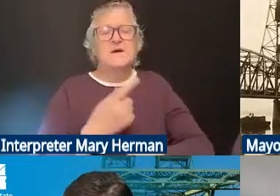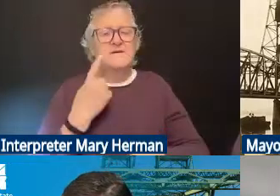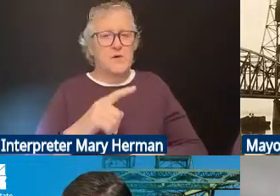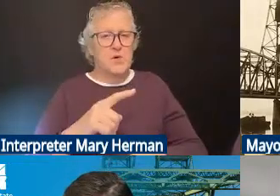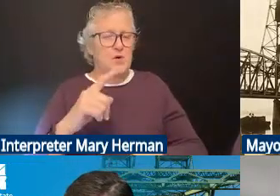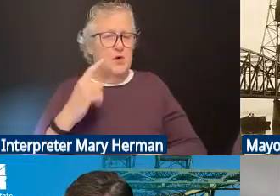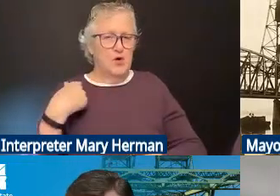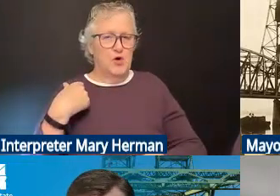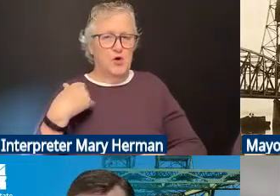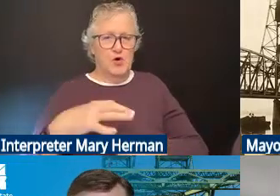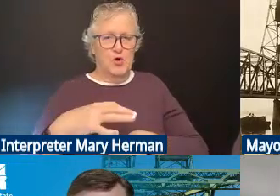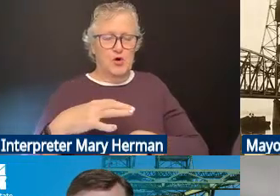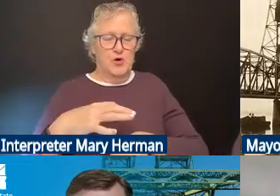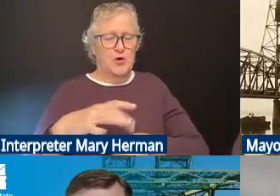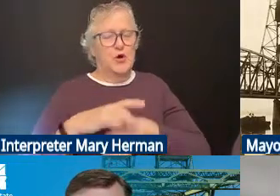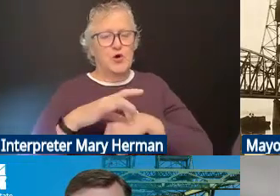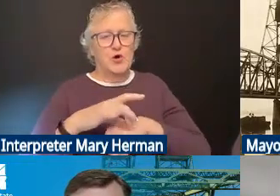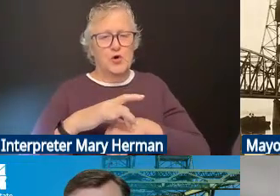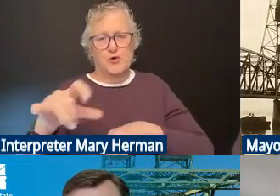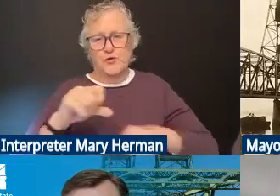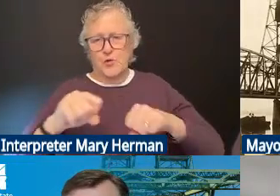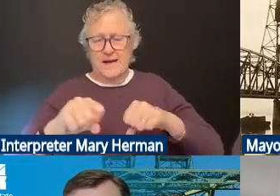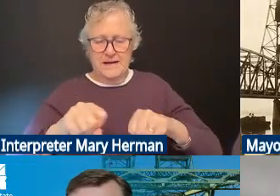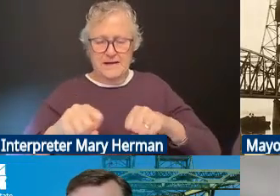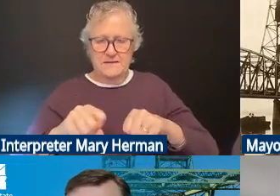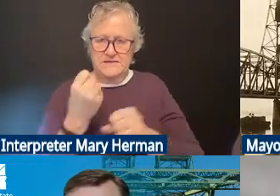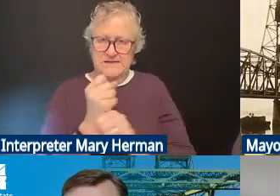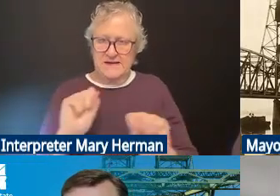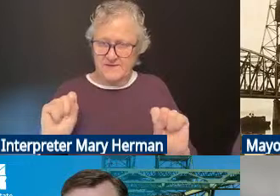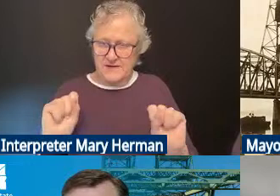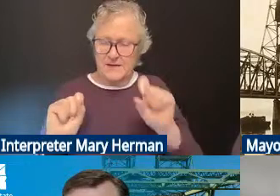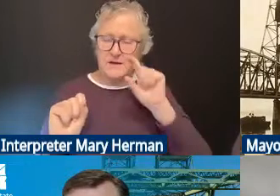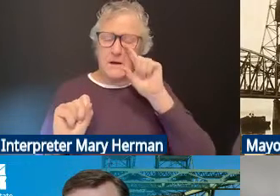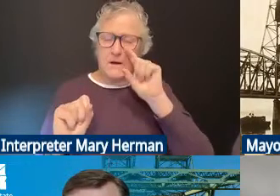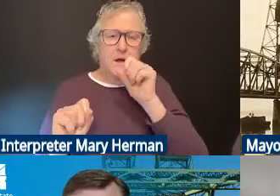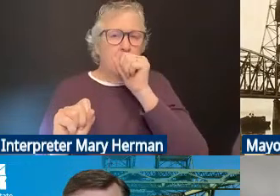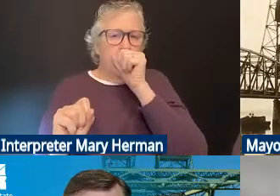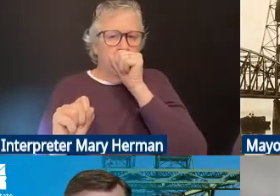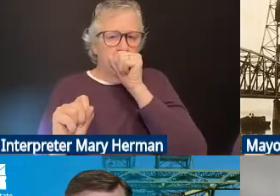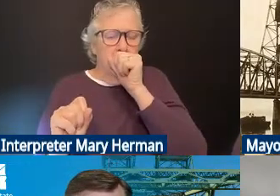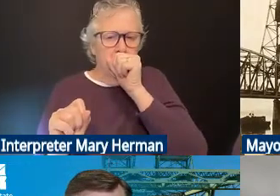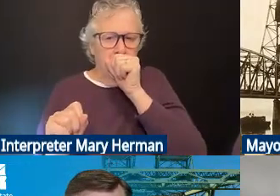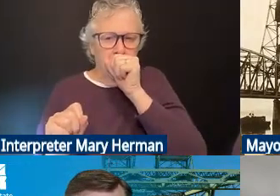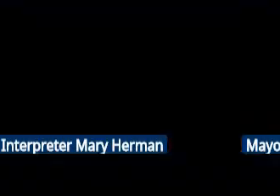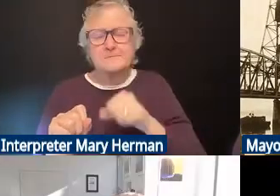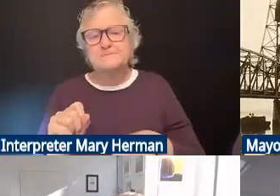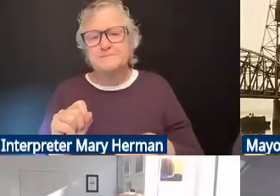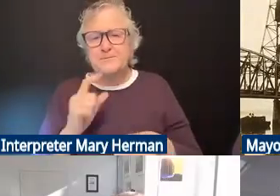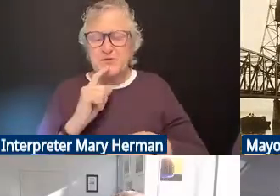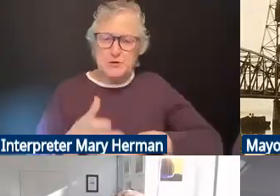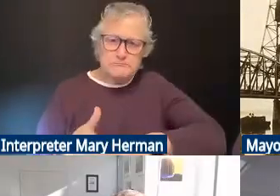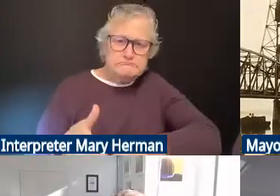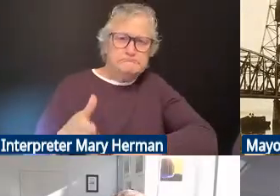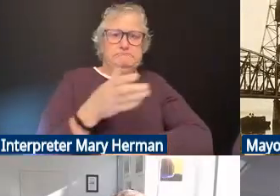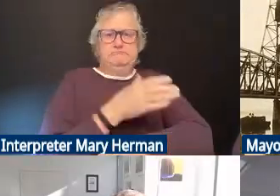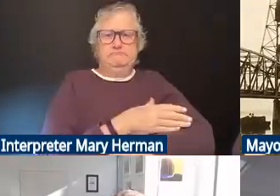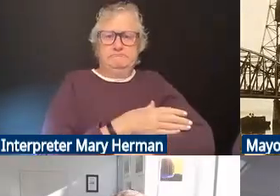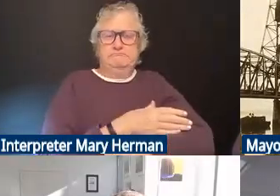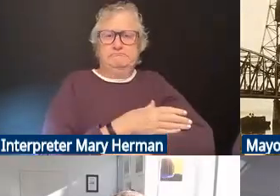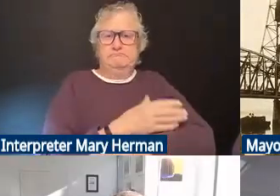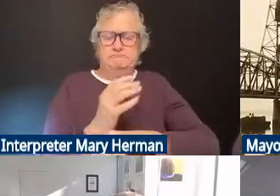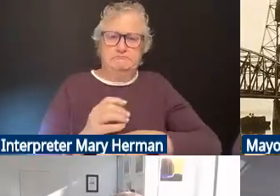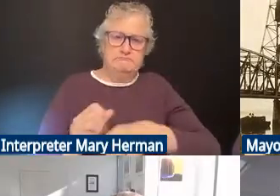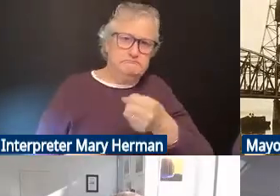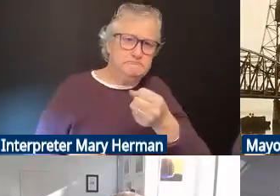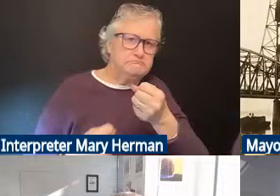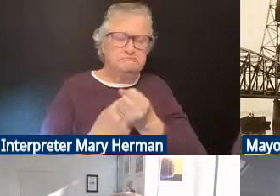structural and fender piles and about 59,000 square feet of reinforced concrete deck surface. This is designed specifically to accommodate our